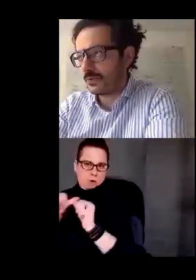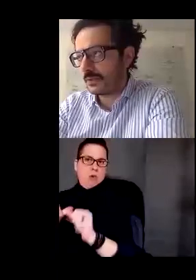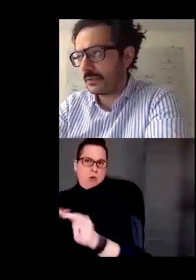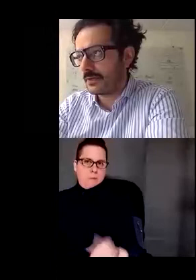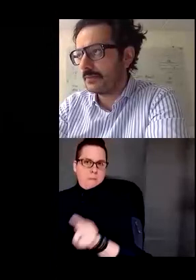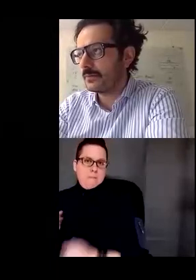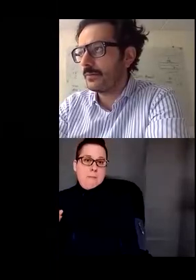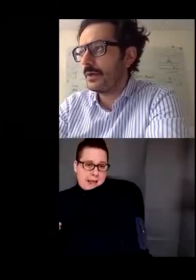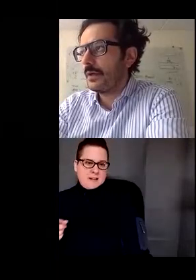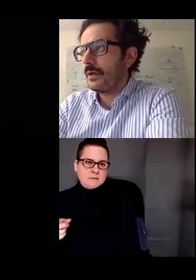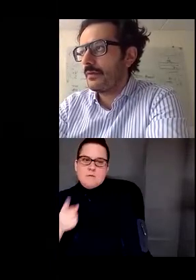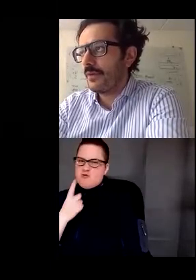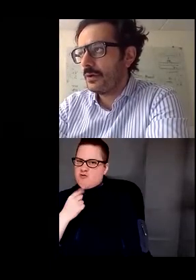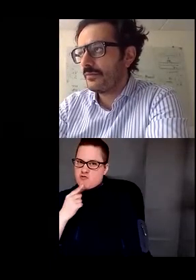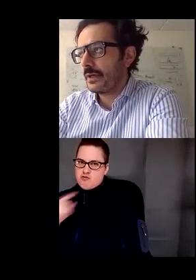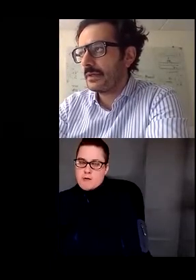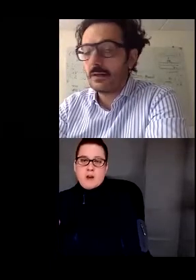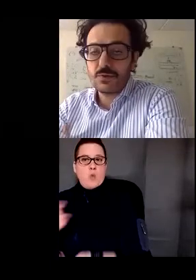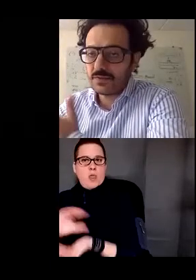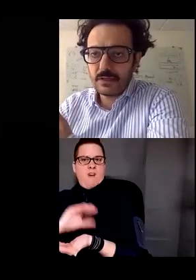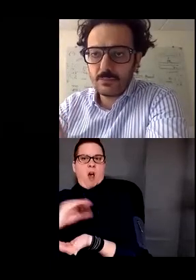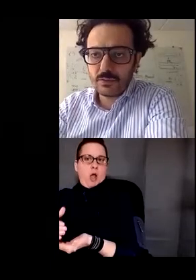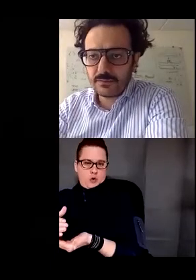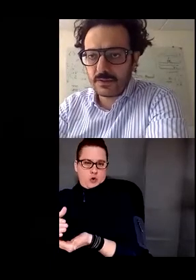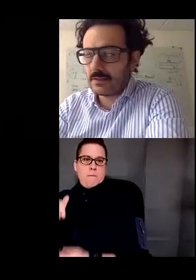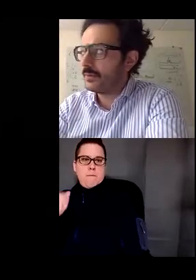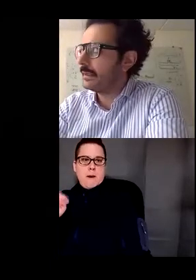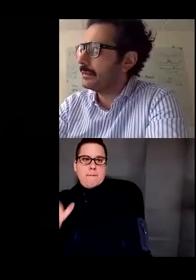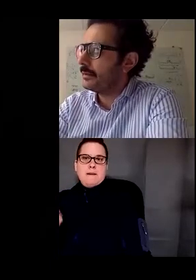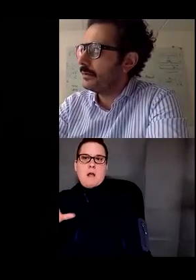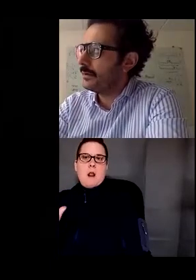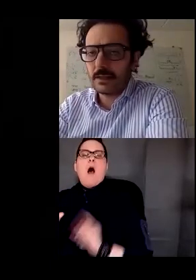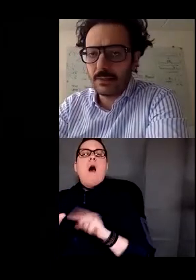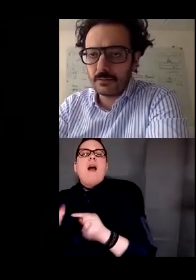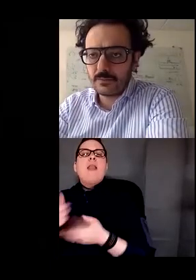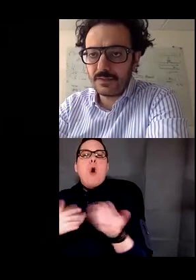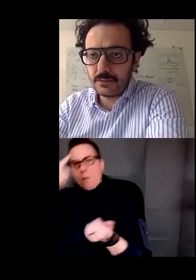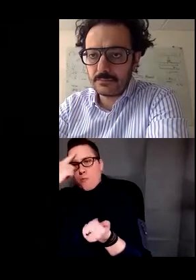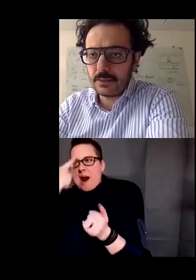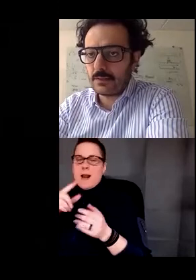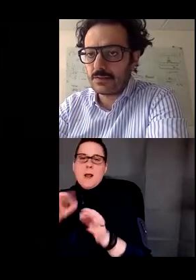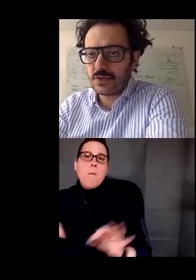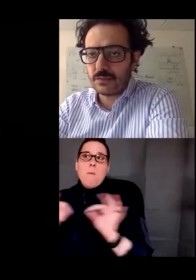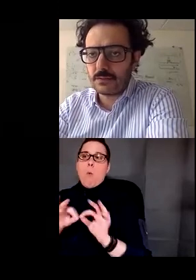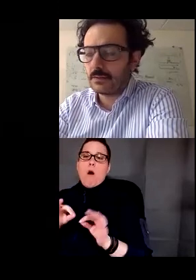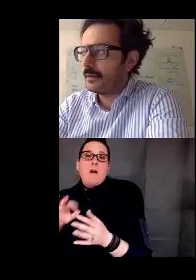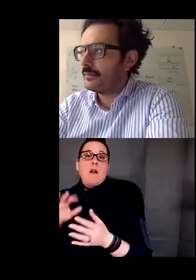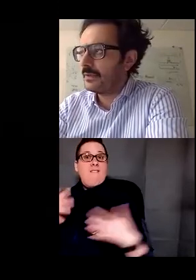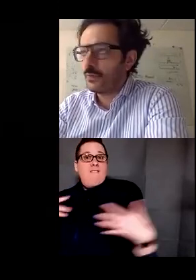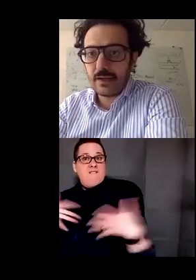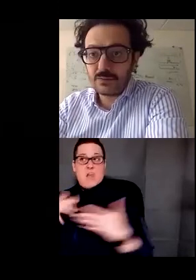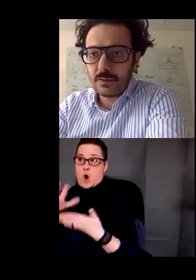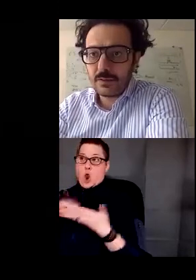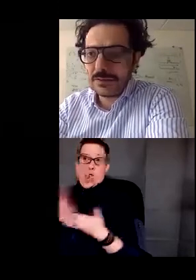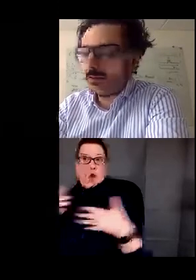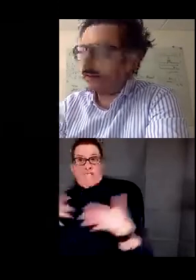shown here in red. So the volume of the amygdala, which is very important, for example, in learning about fear and associating fear